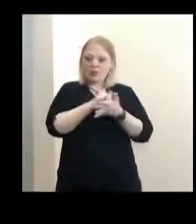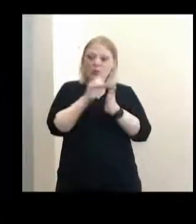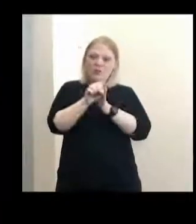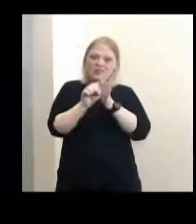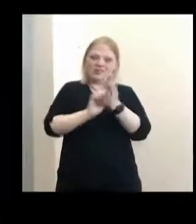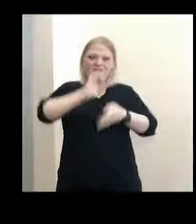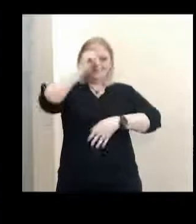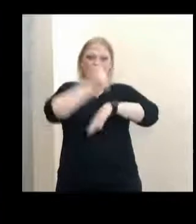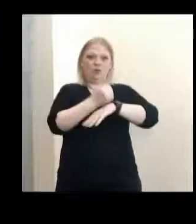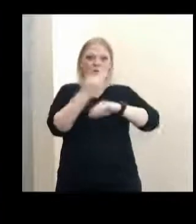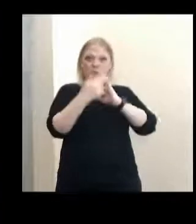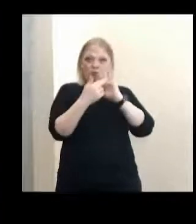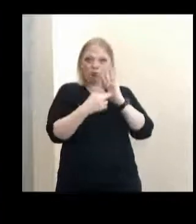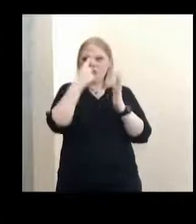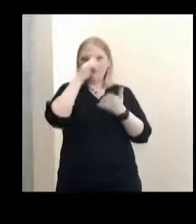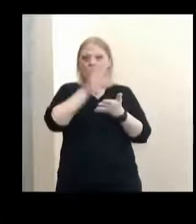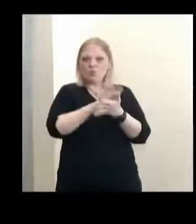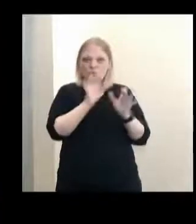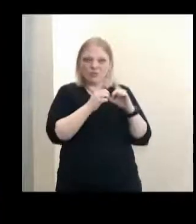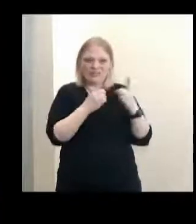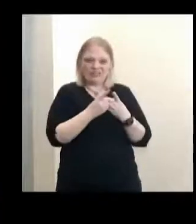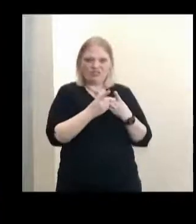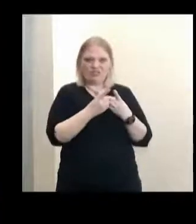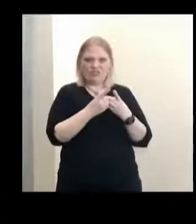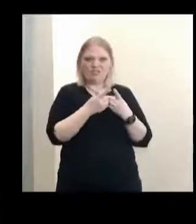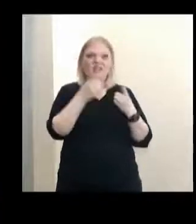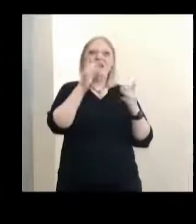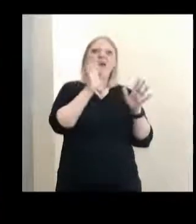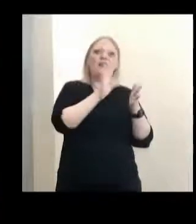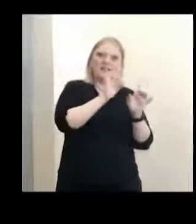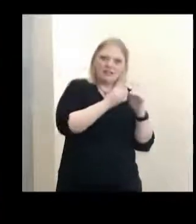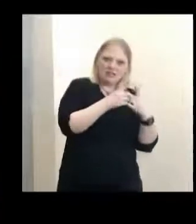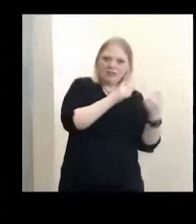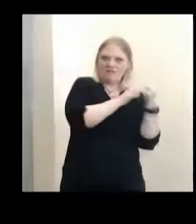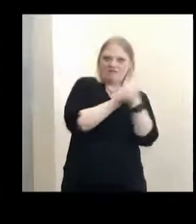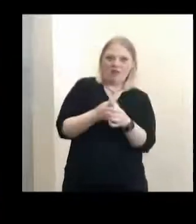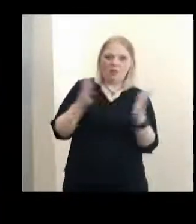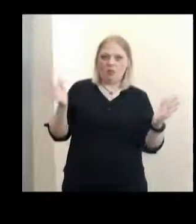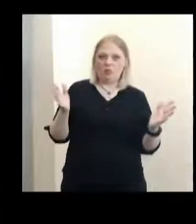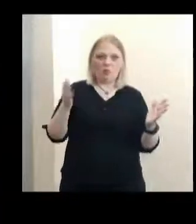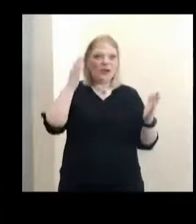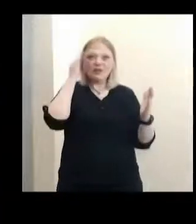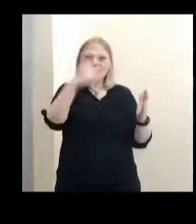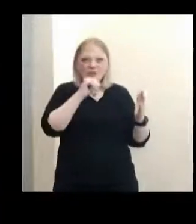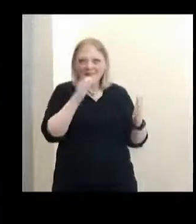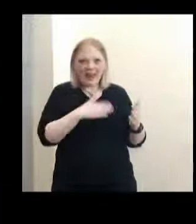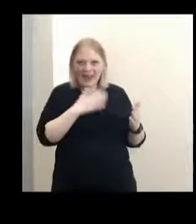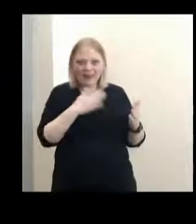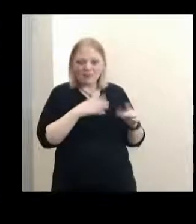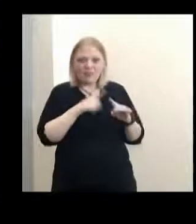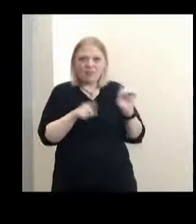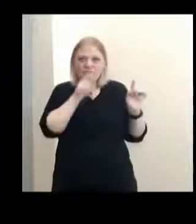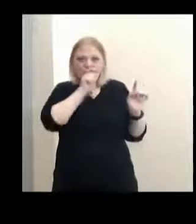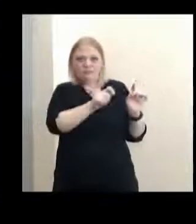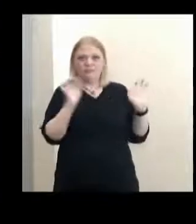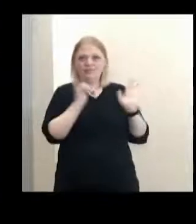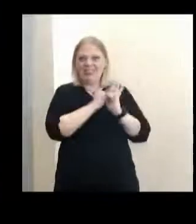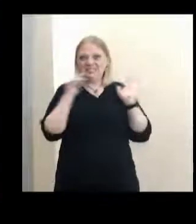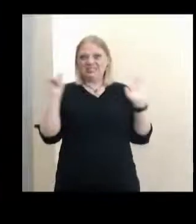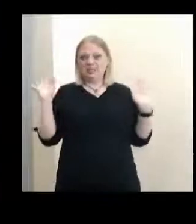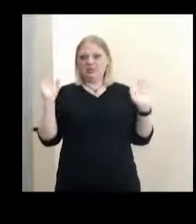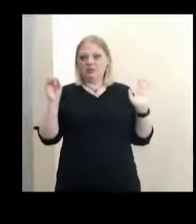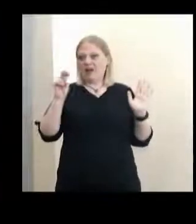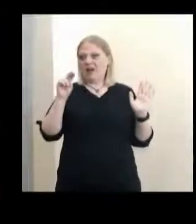guidelines for the school districts that the school districts then have to follow. I know not everyone's happy to hear that, but that's what it is. In Onondaga